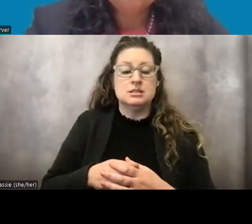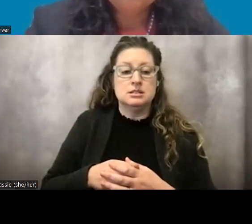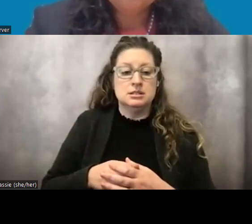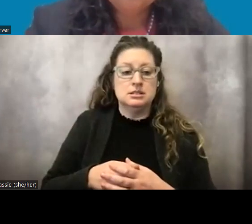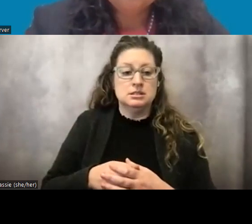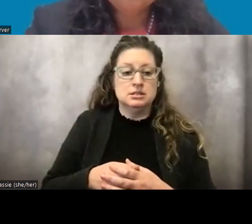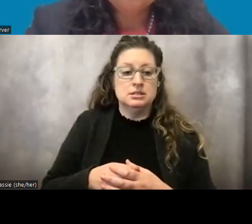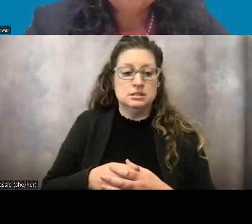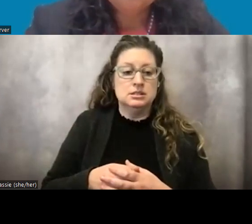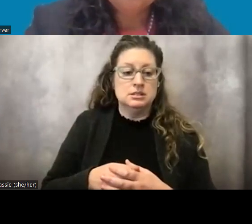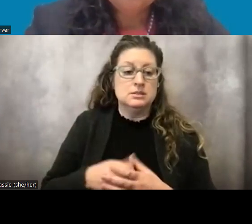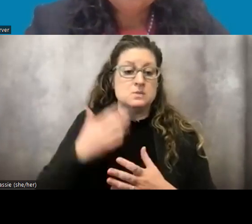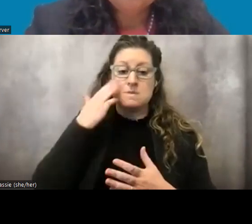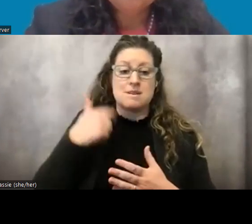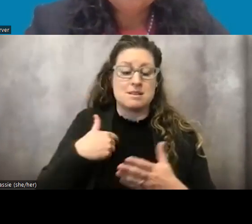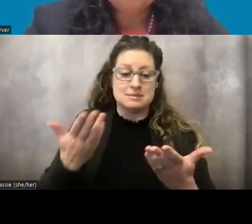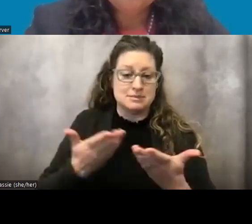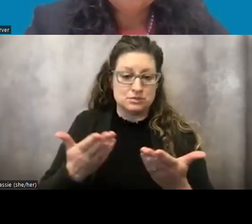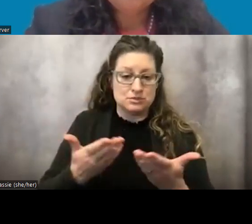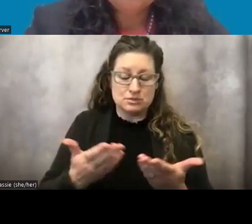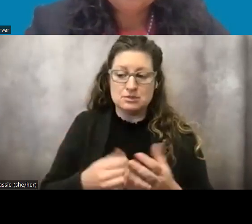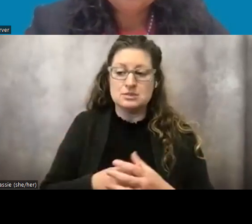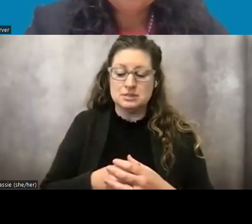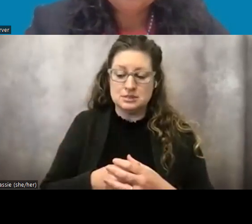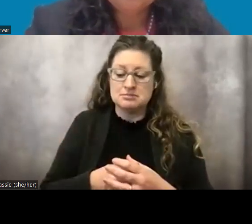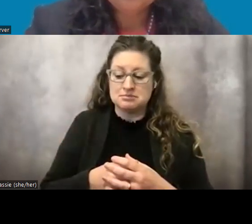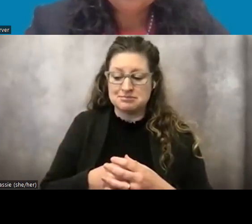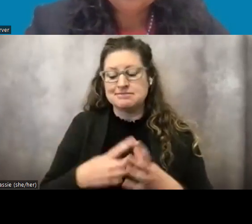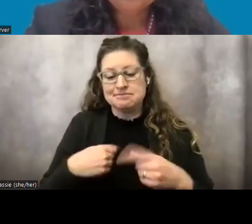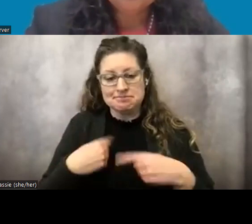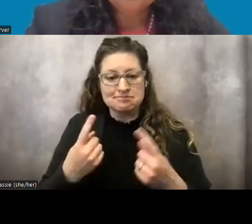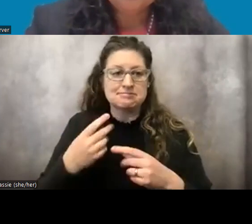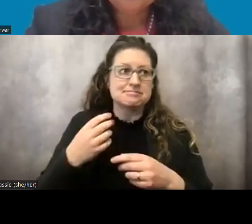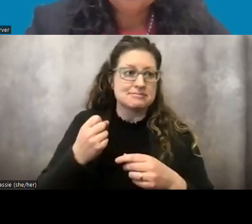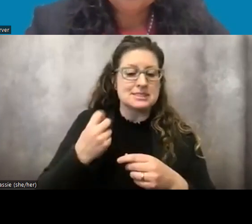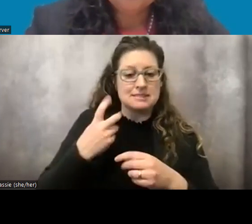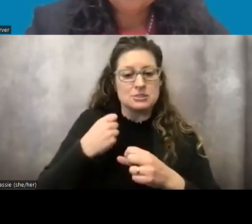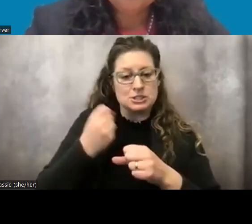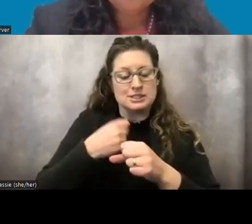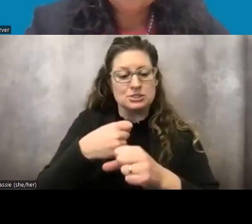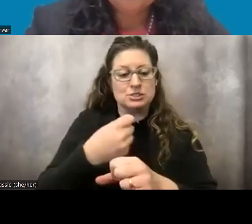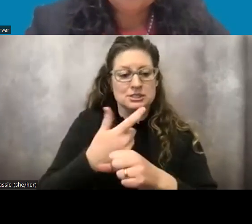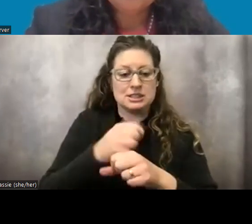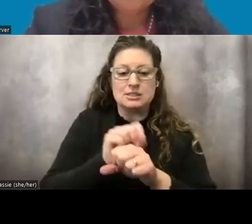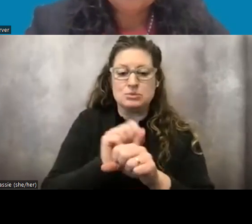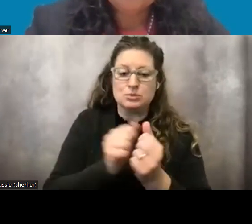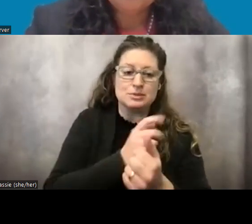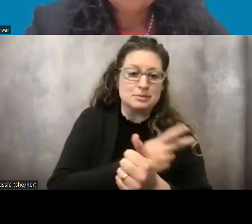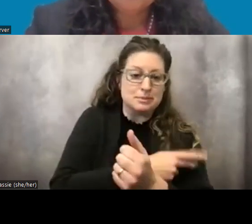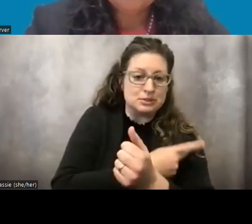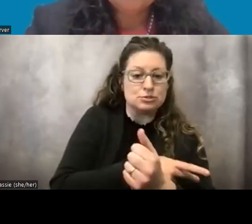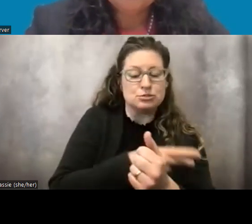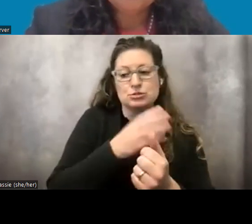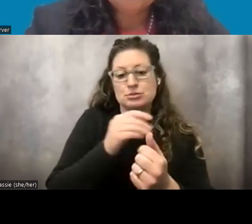through my experience over the last sort of several years of working with patient and family